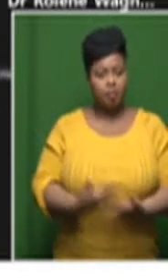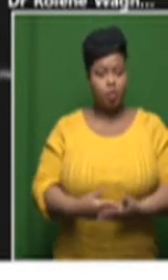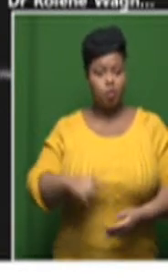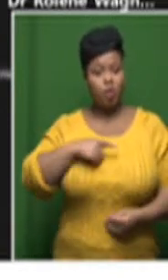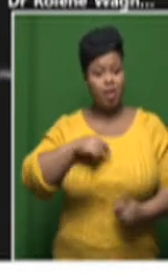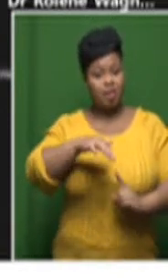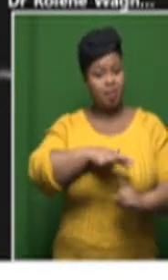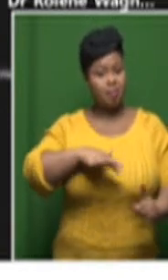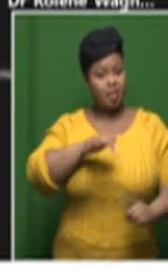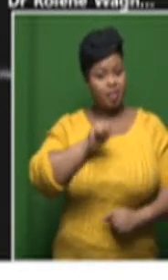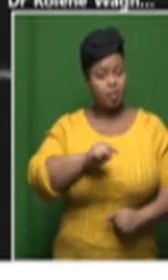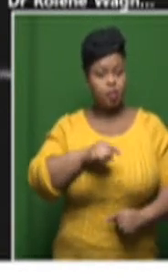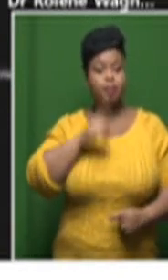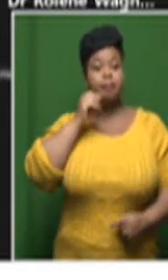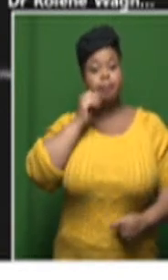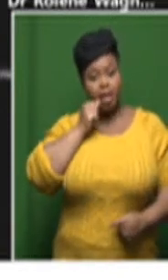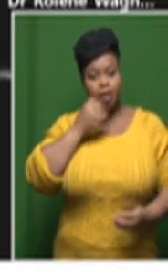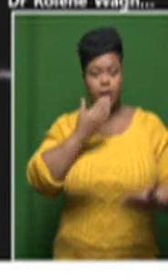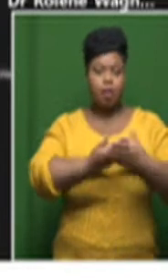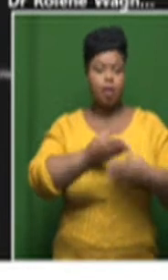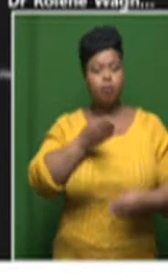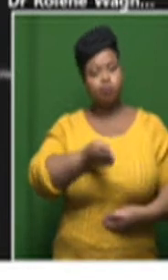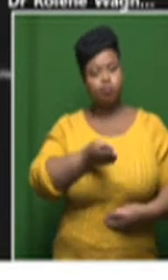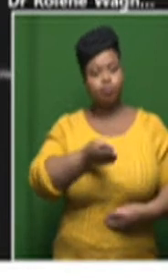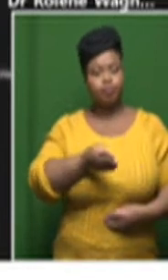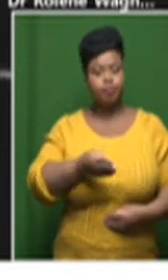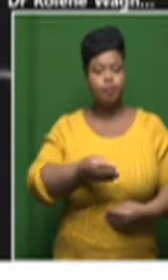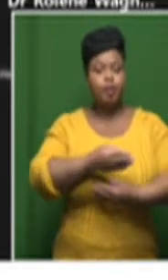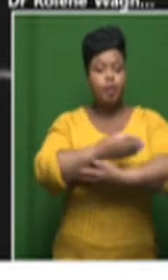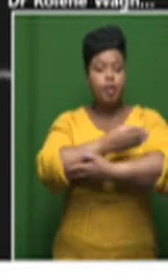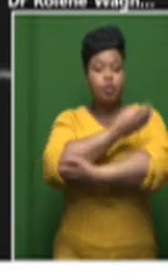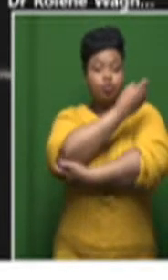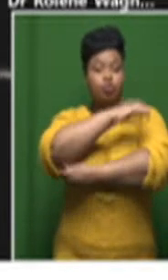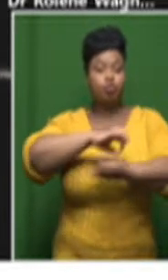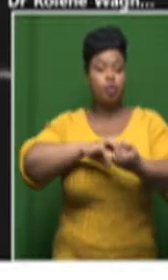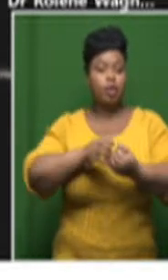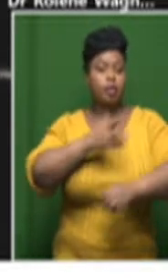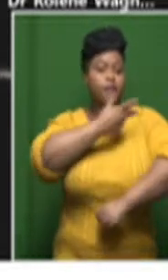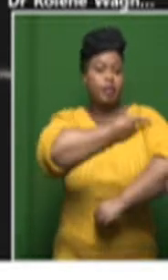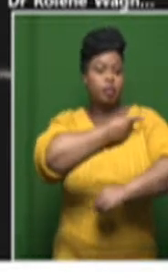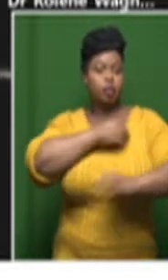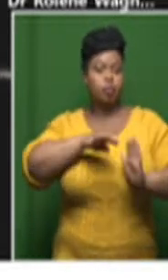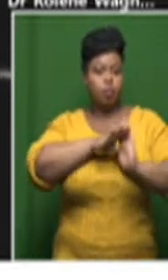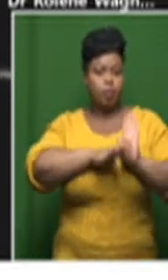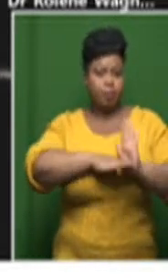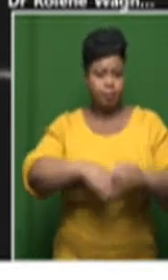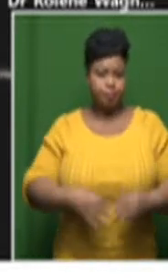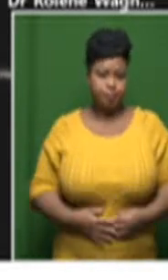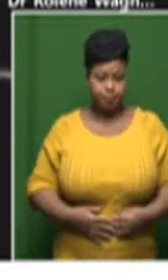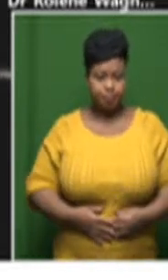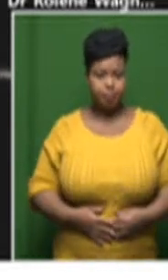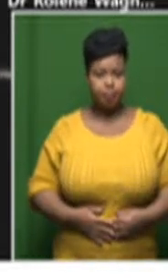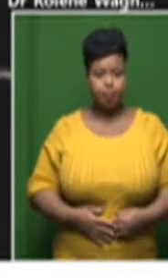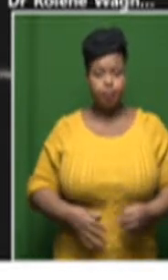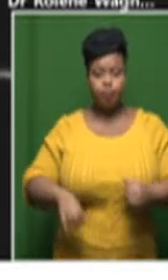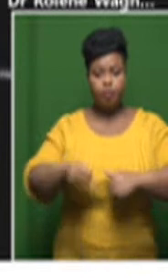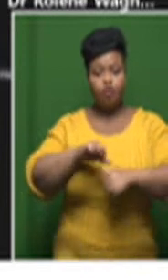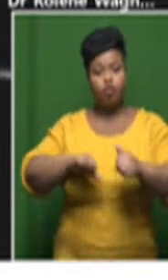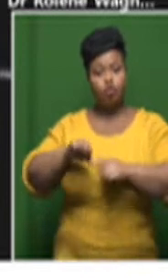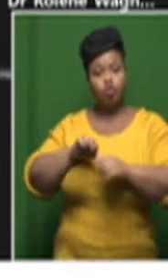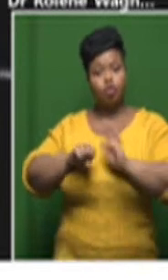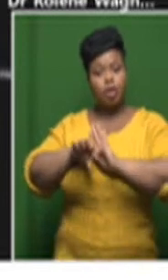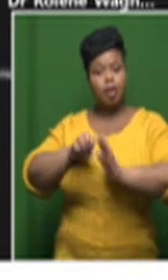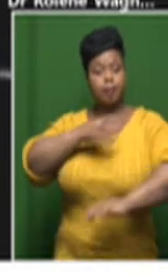places where we can attract men and market the vaccination program. With respect to social